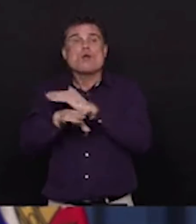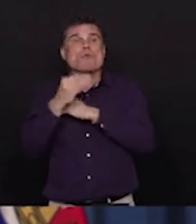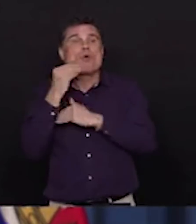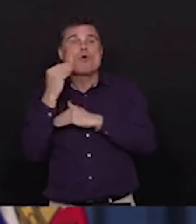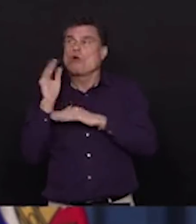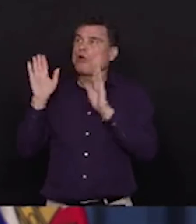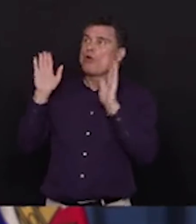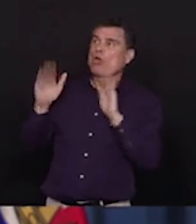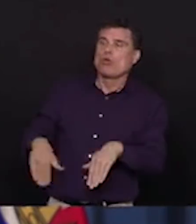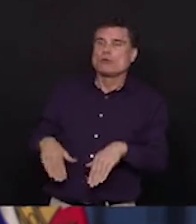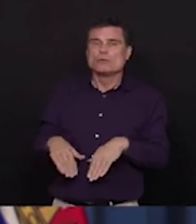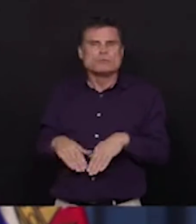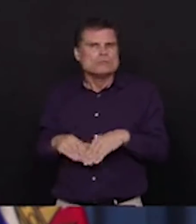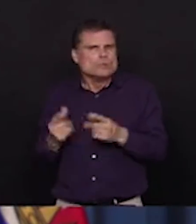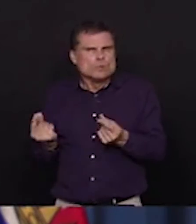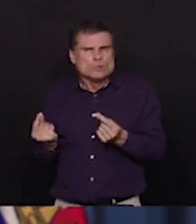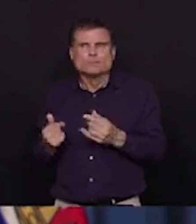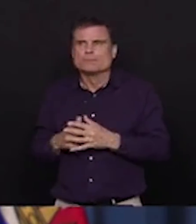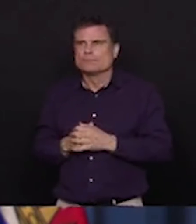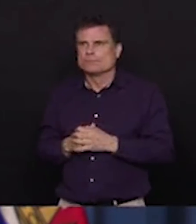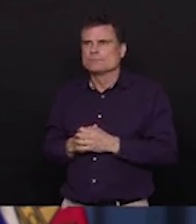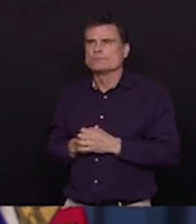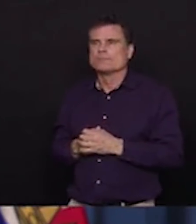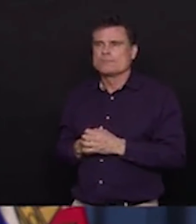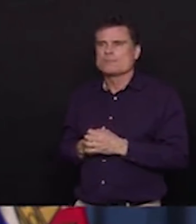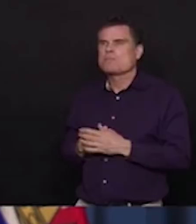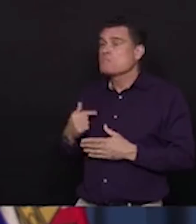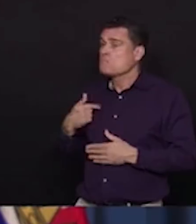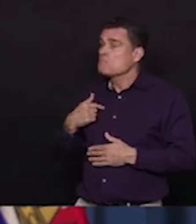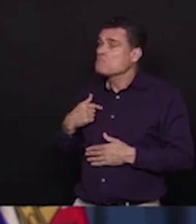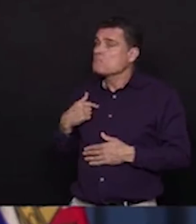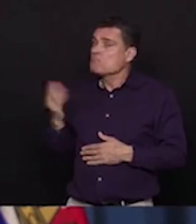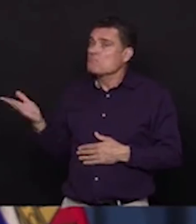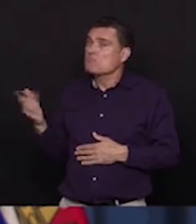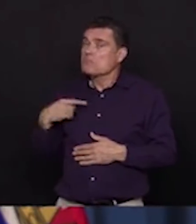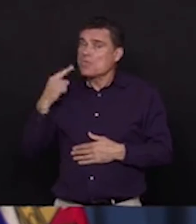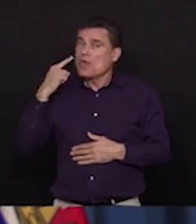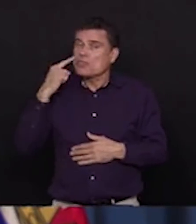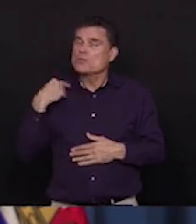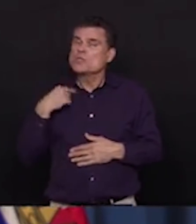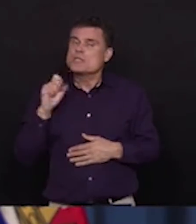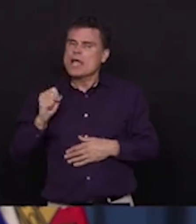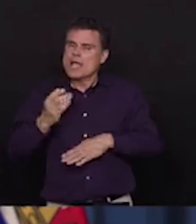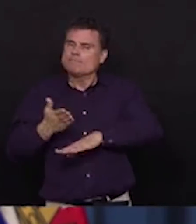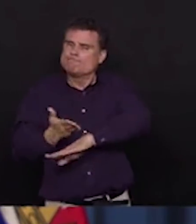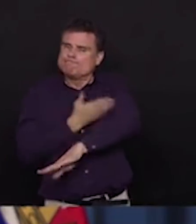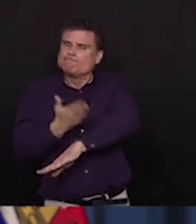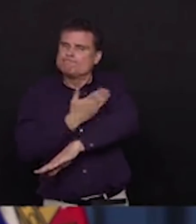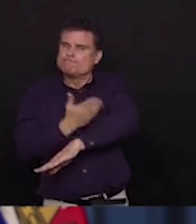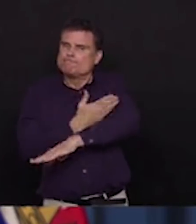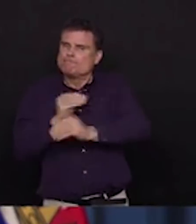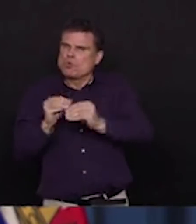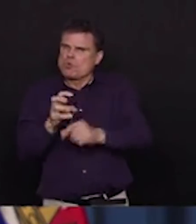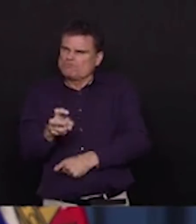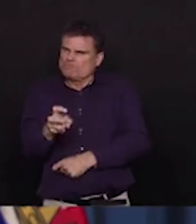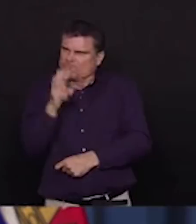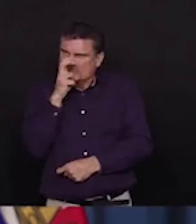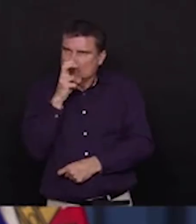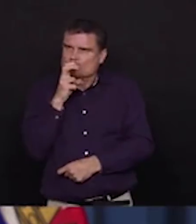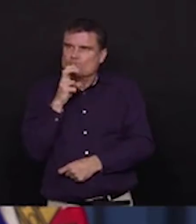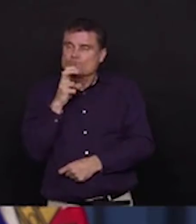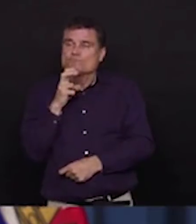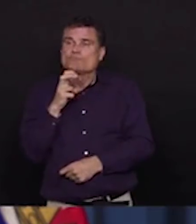at airports and at border crossings to do more. And they've clearly indicated that they're going to, and I think that's a good thing. We need